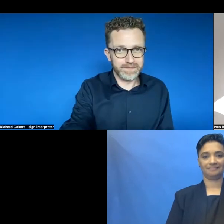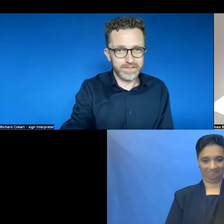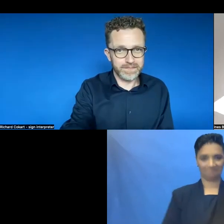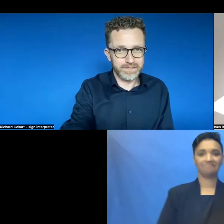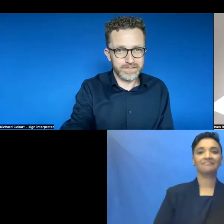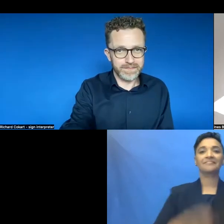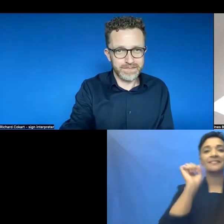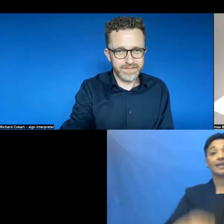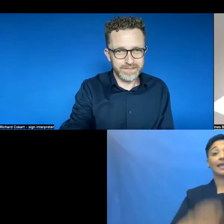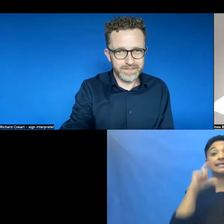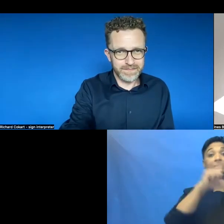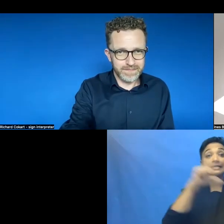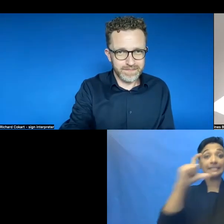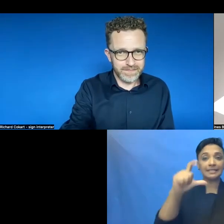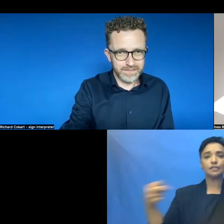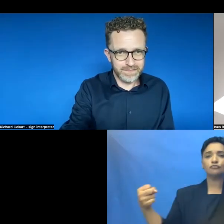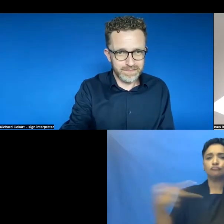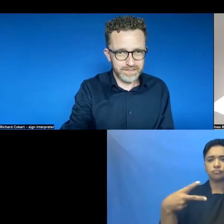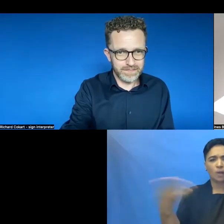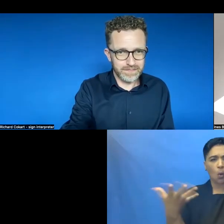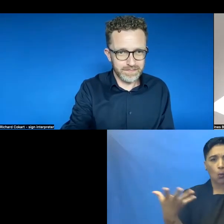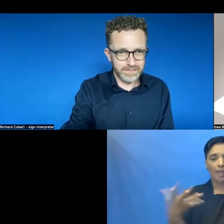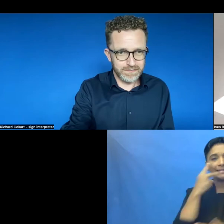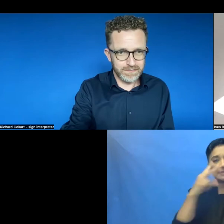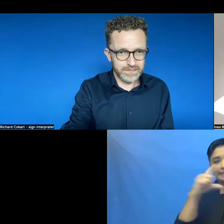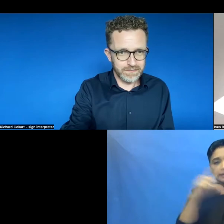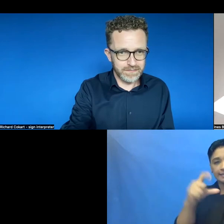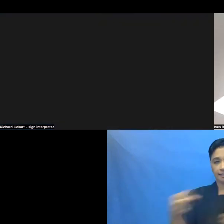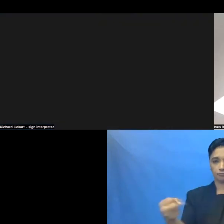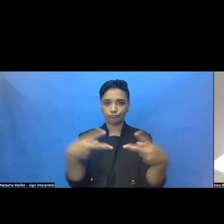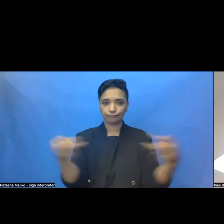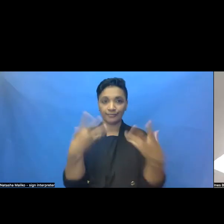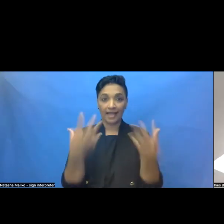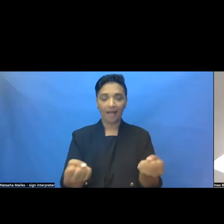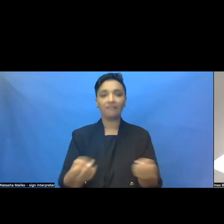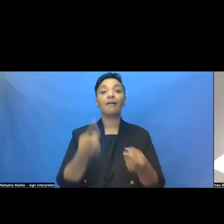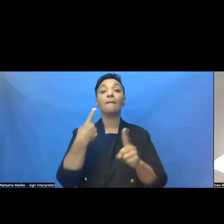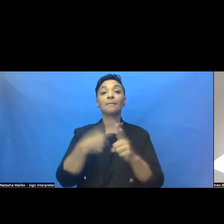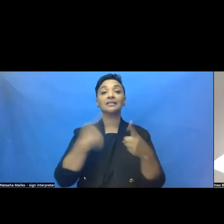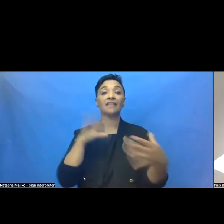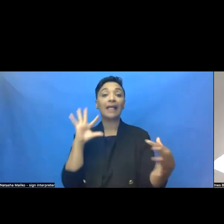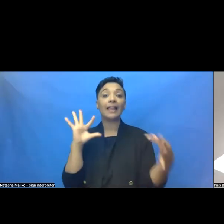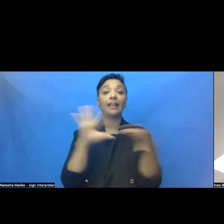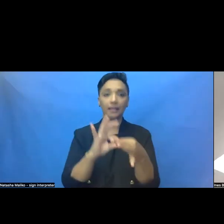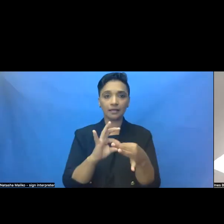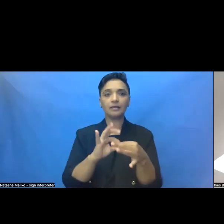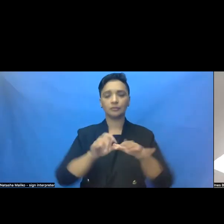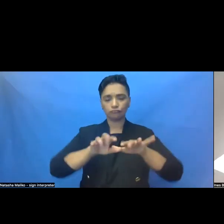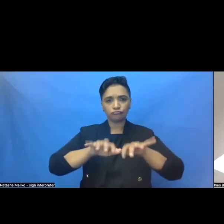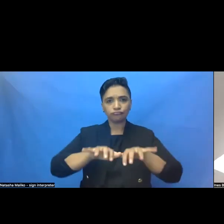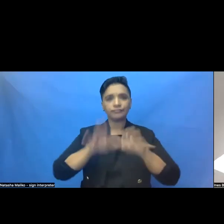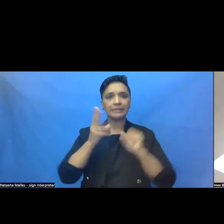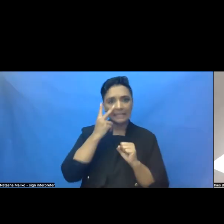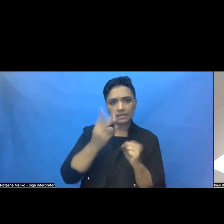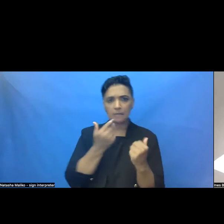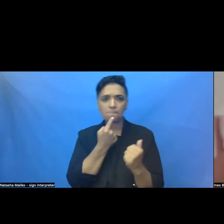button at the bottom of your screen. You also have a link. My colleague will post a link in the chat if you